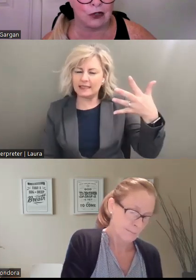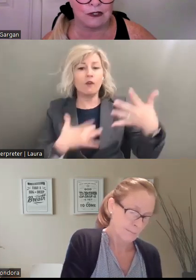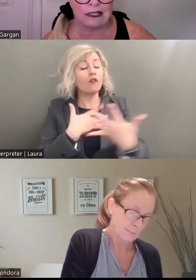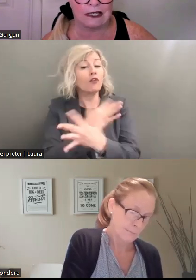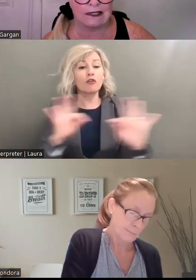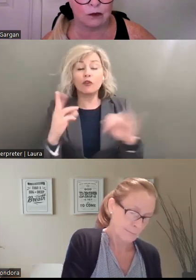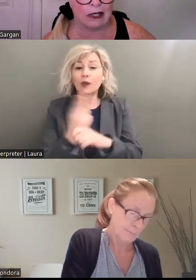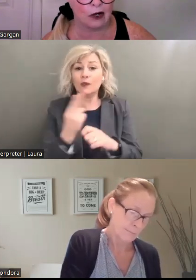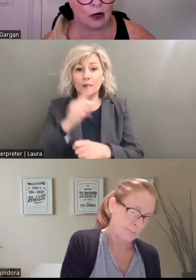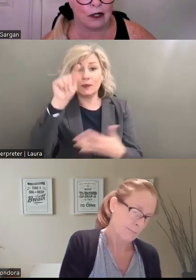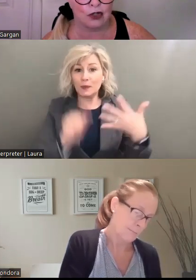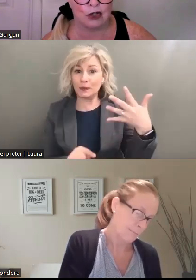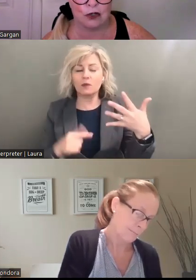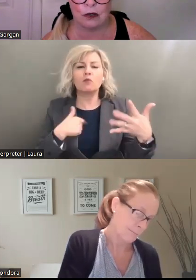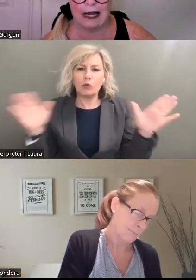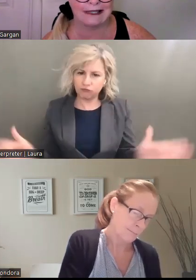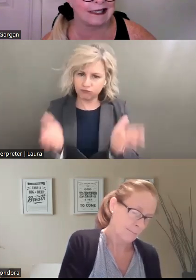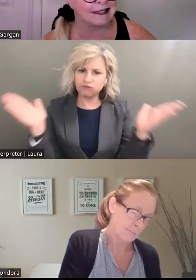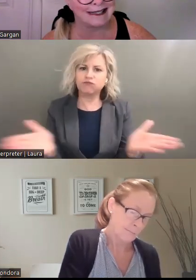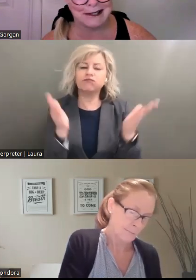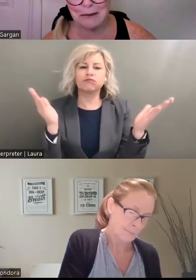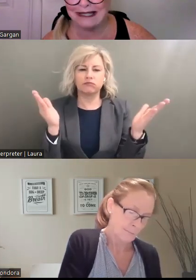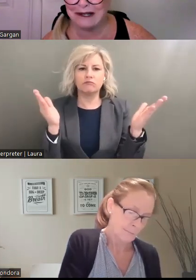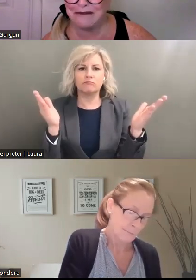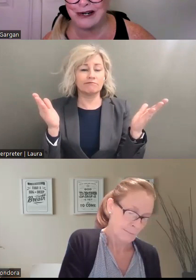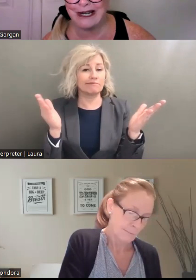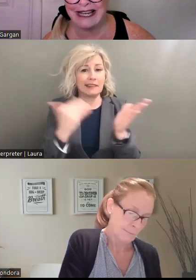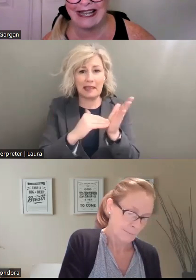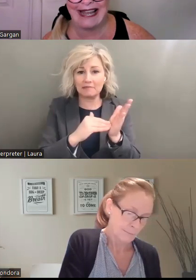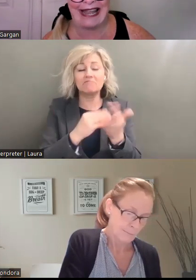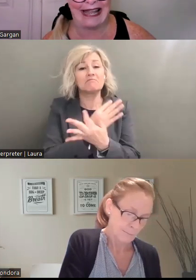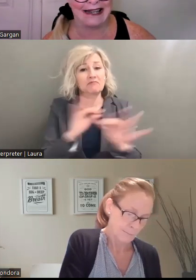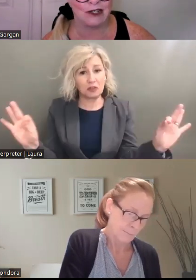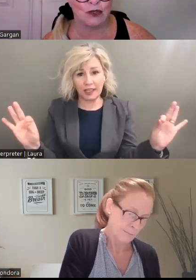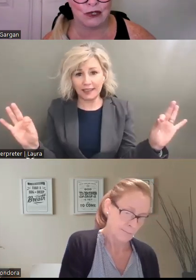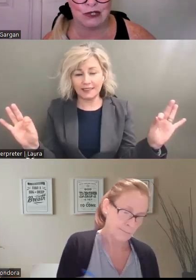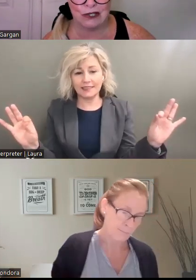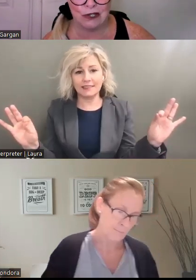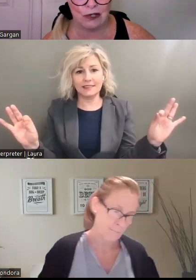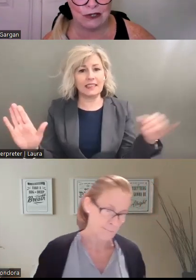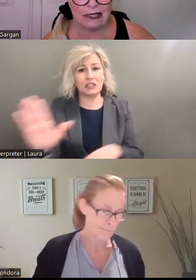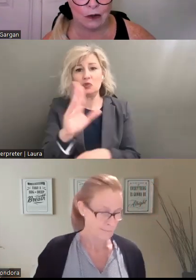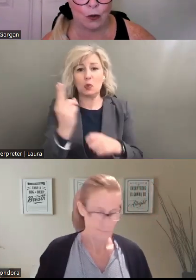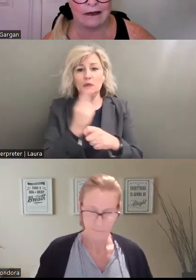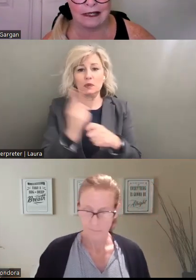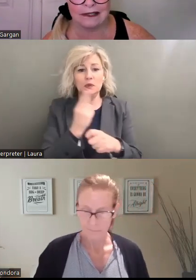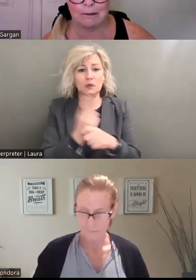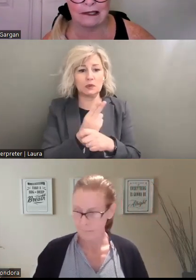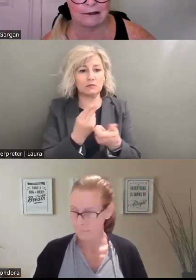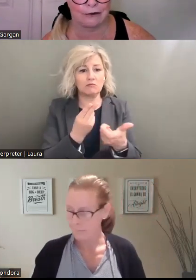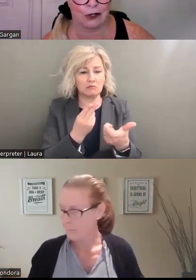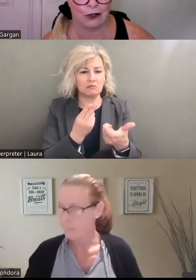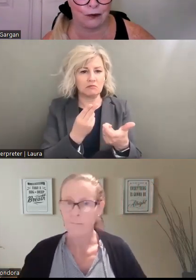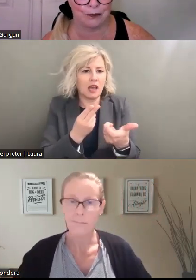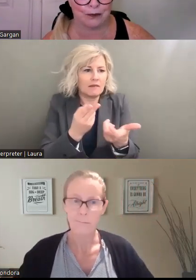to use this. We encourage you. As I said, it's completely free and it's yours to use in the way that is